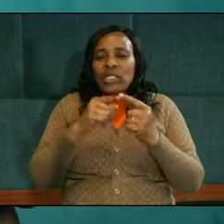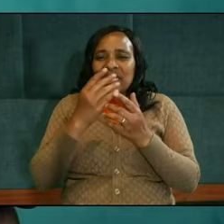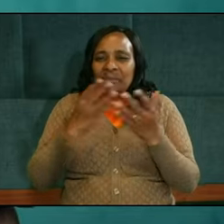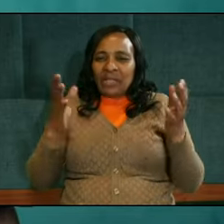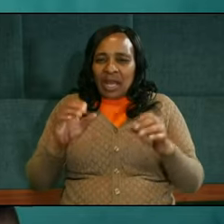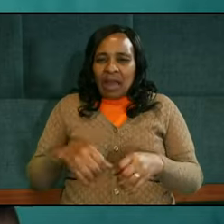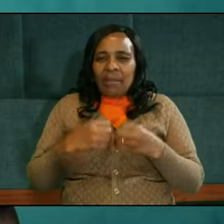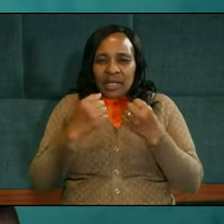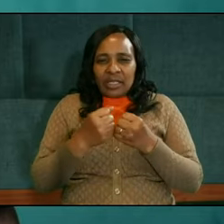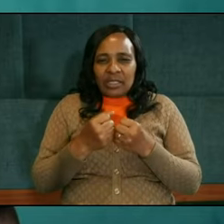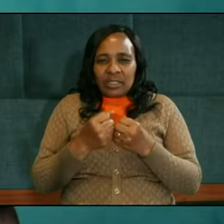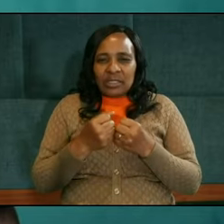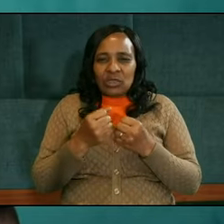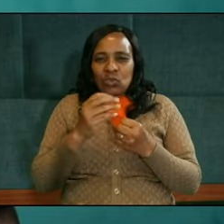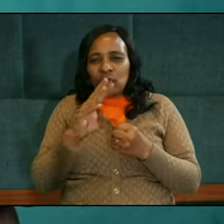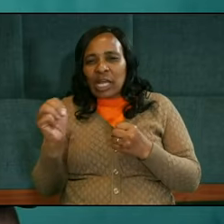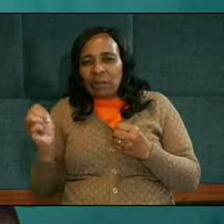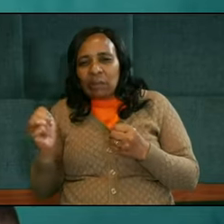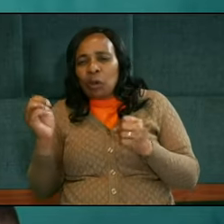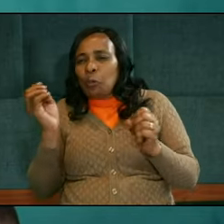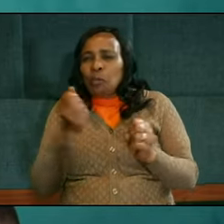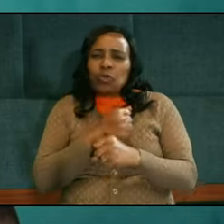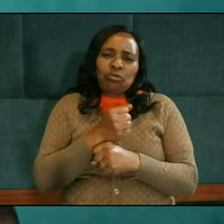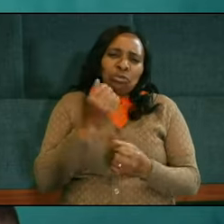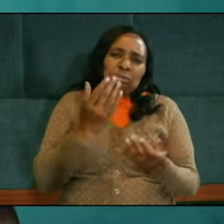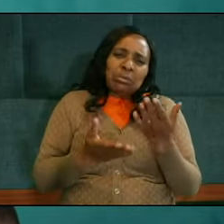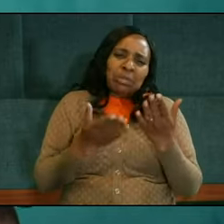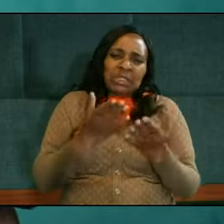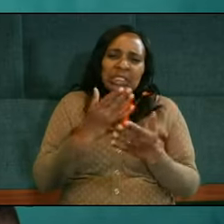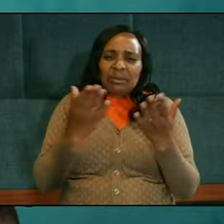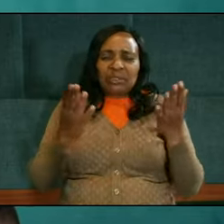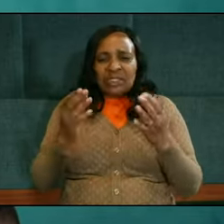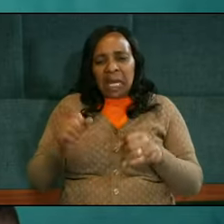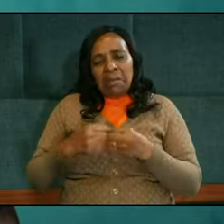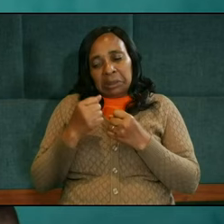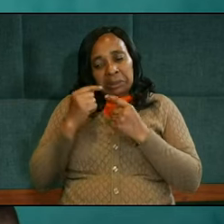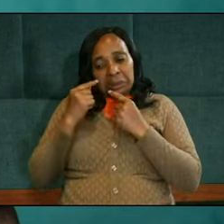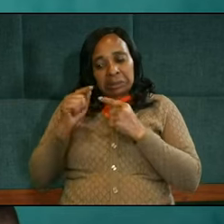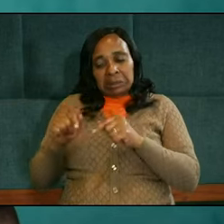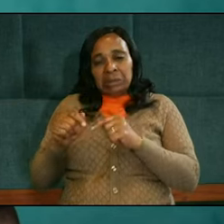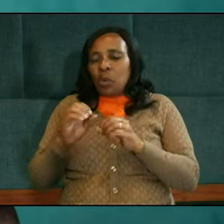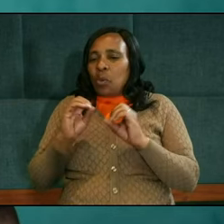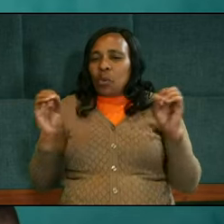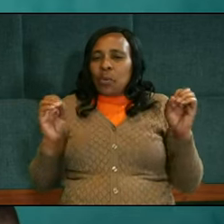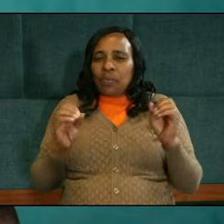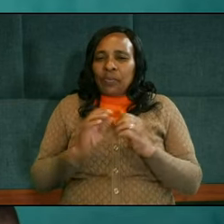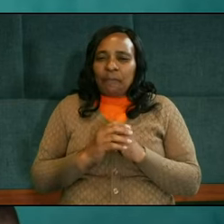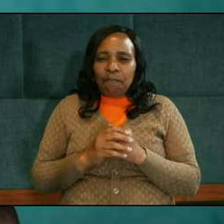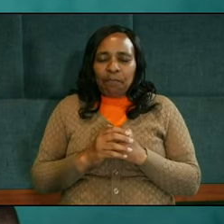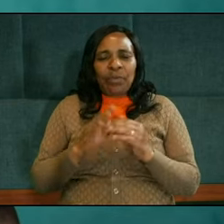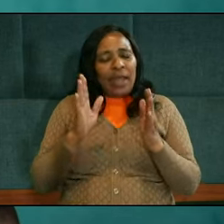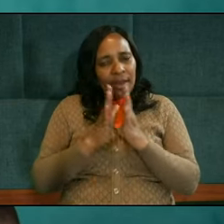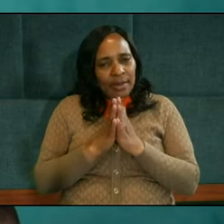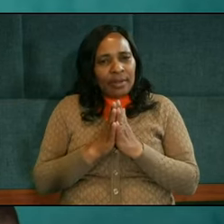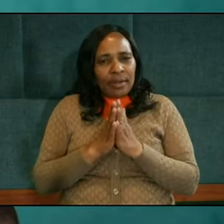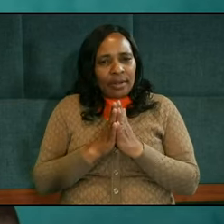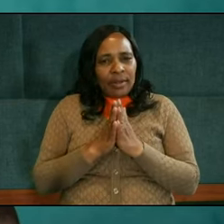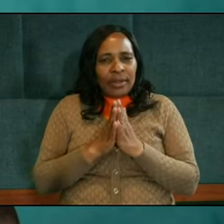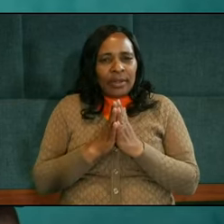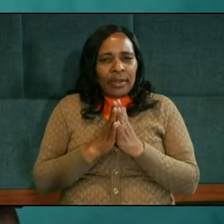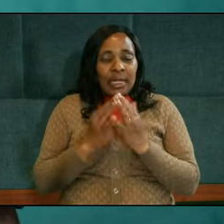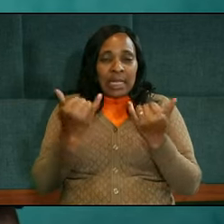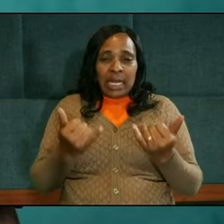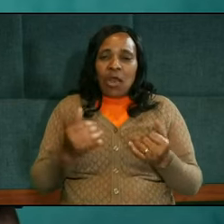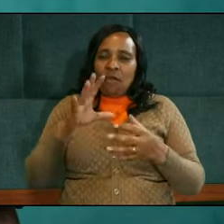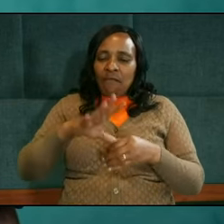happens to them, they cannot attribute it to maybe something like of that sort happening, you see. And the point is to